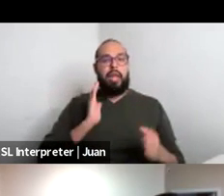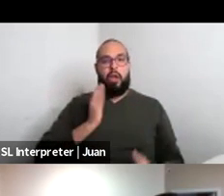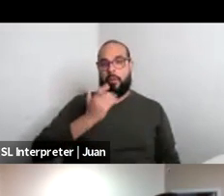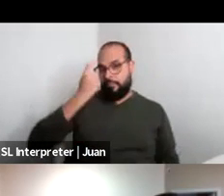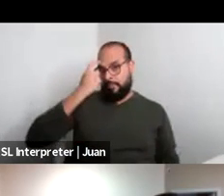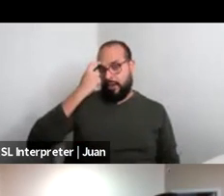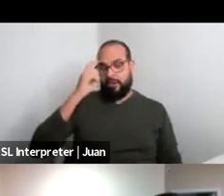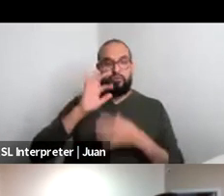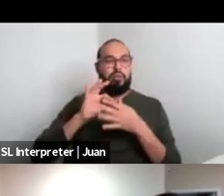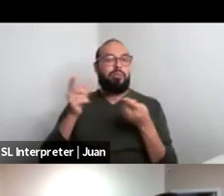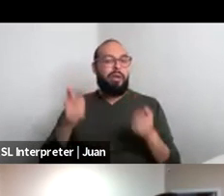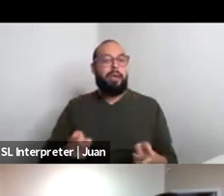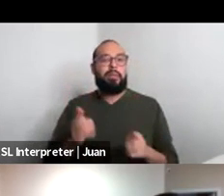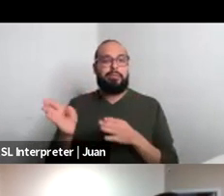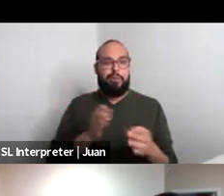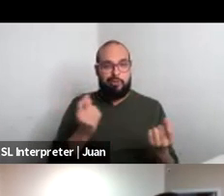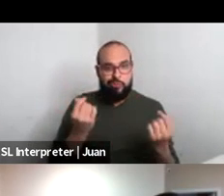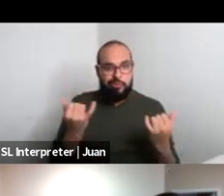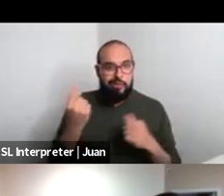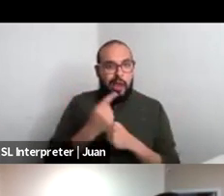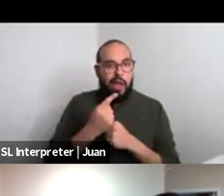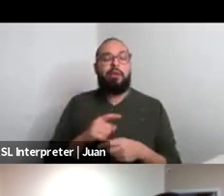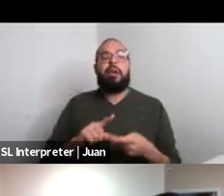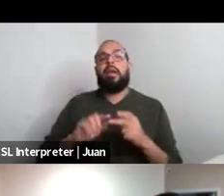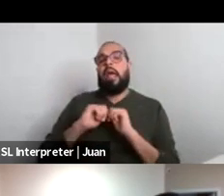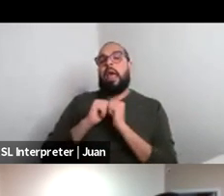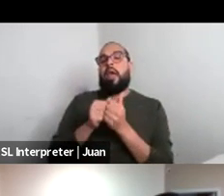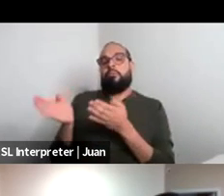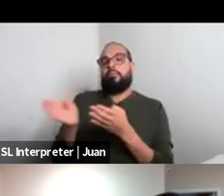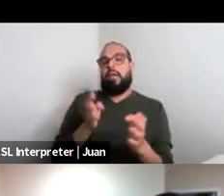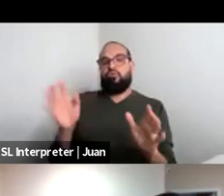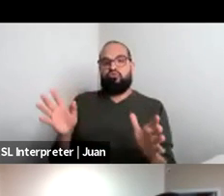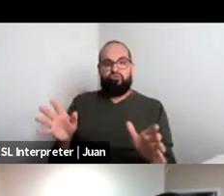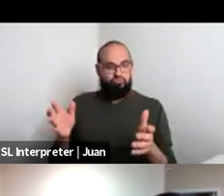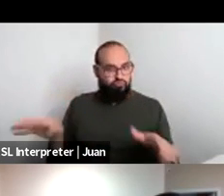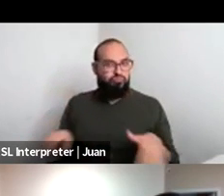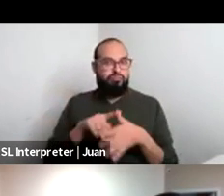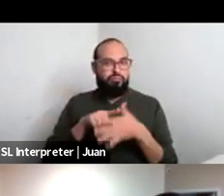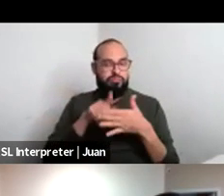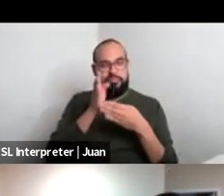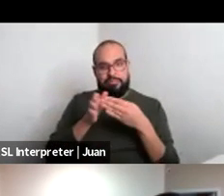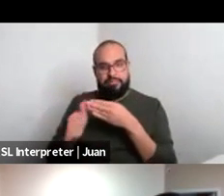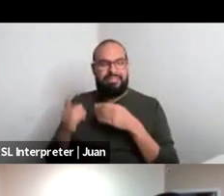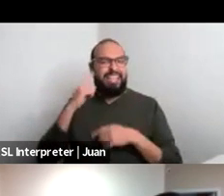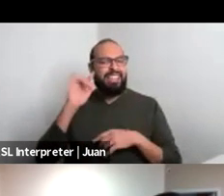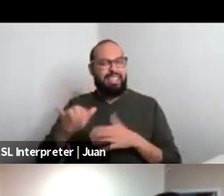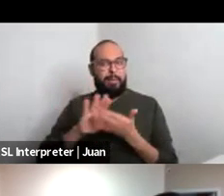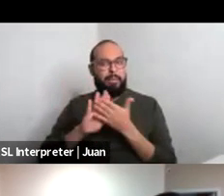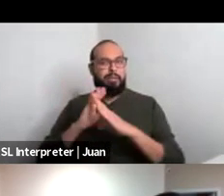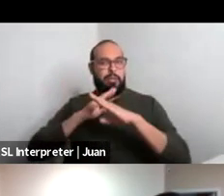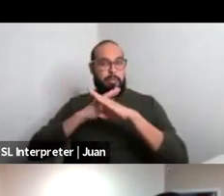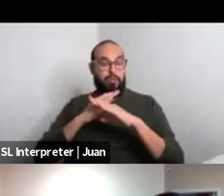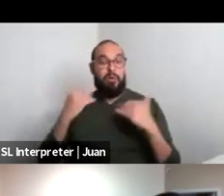what we're going to get done today or how we're going to get it done. Because I think that's a barrier for some folks, is like we have a pace and